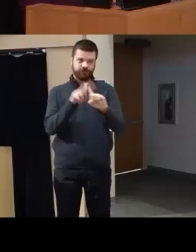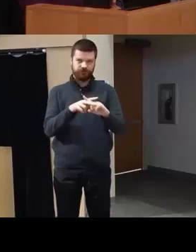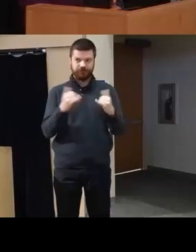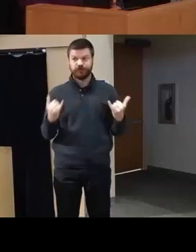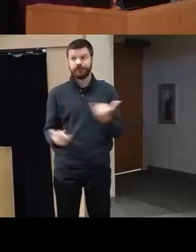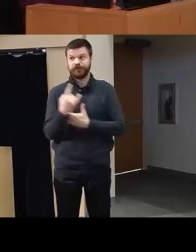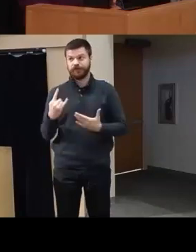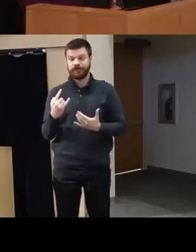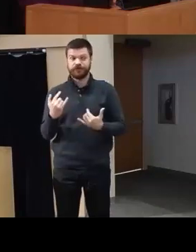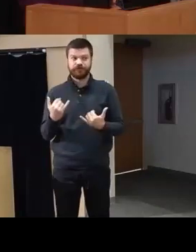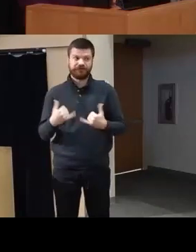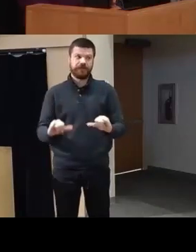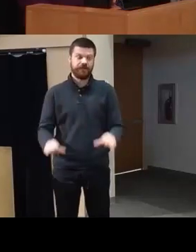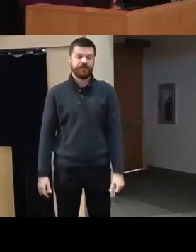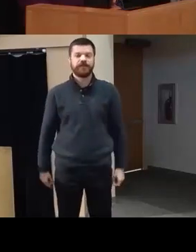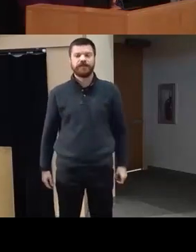today.